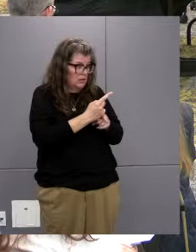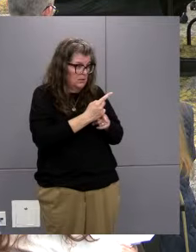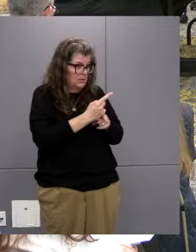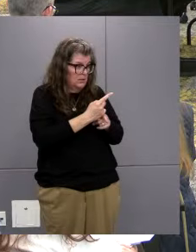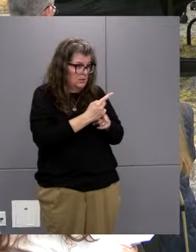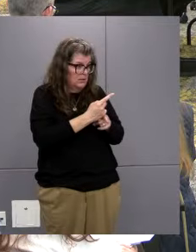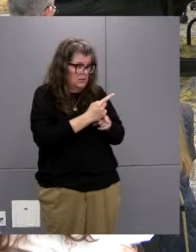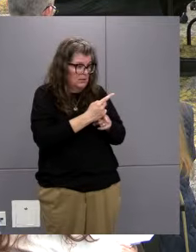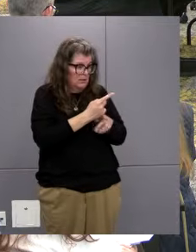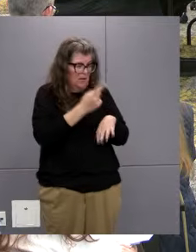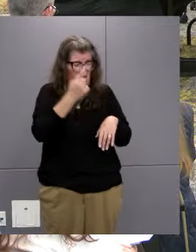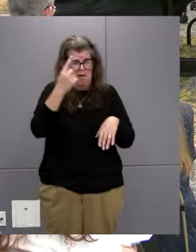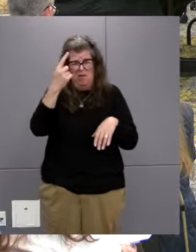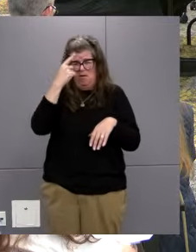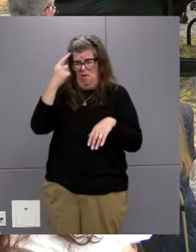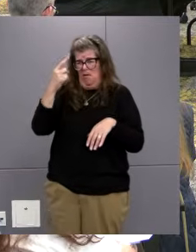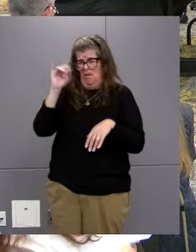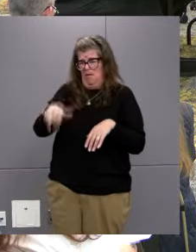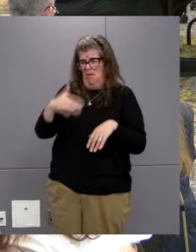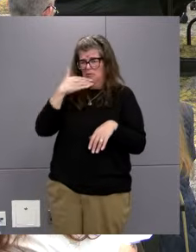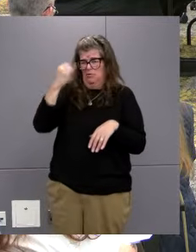that.